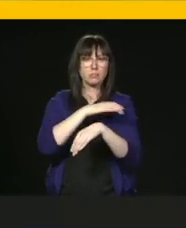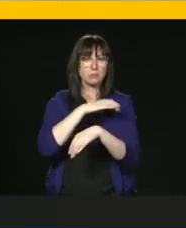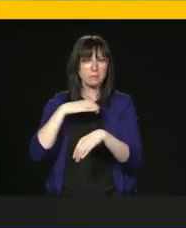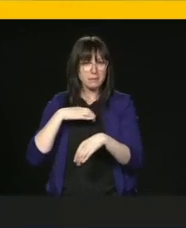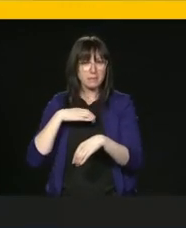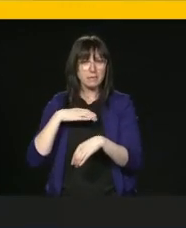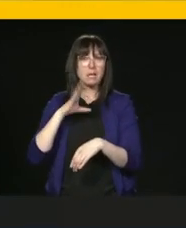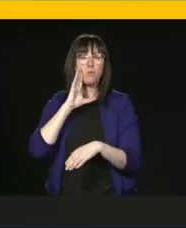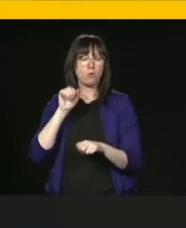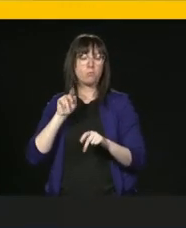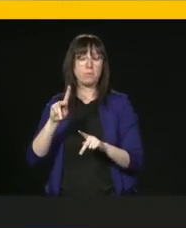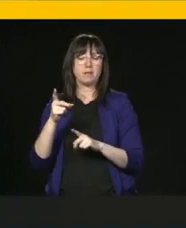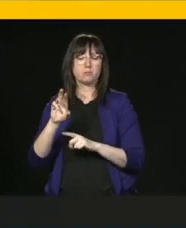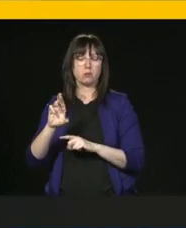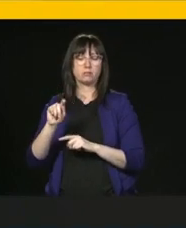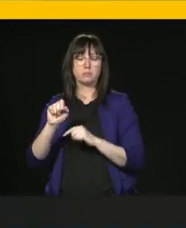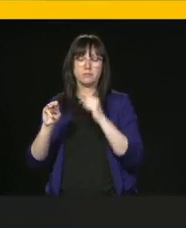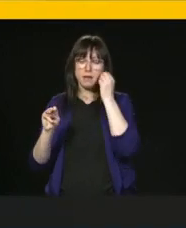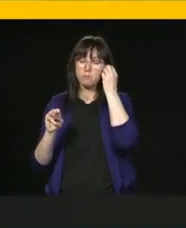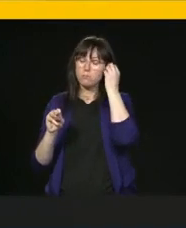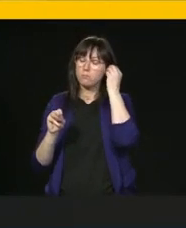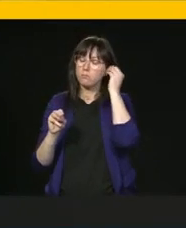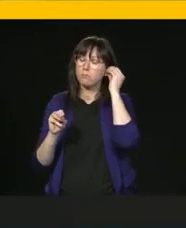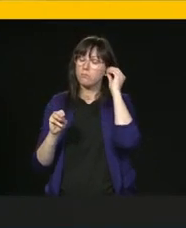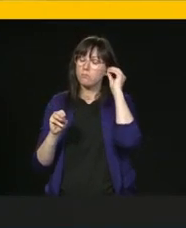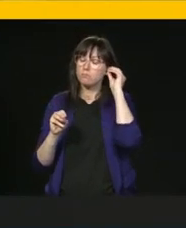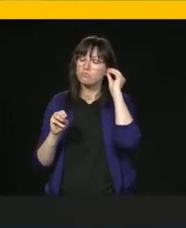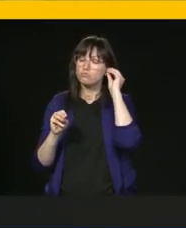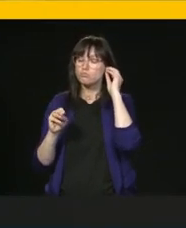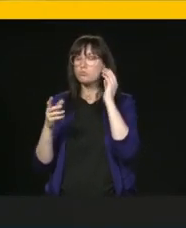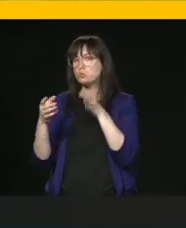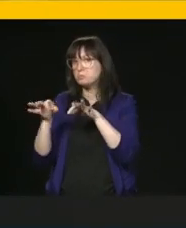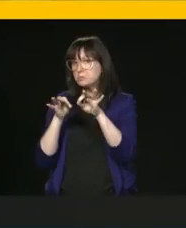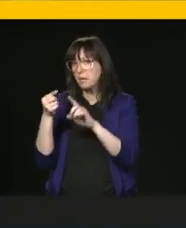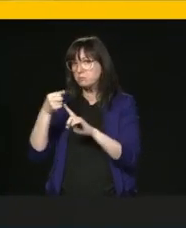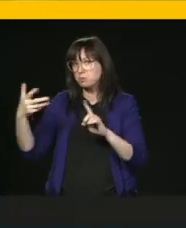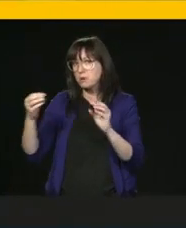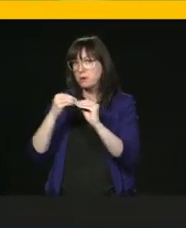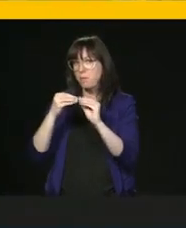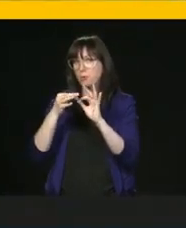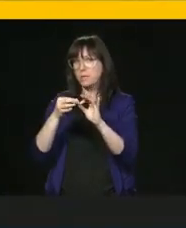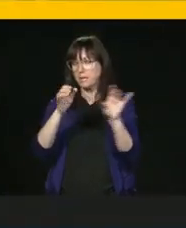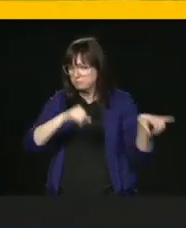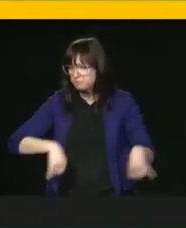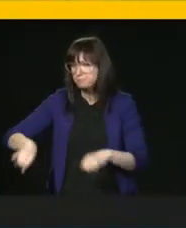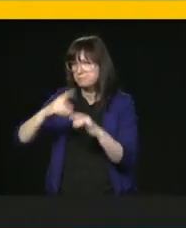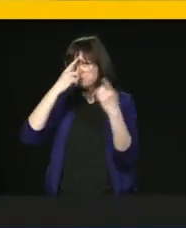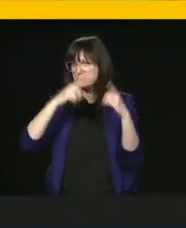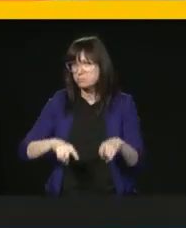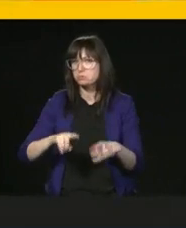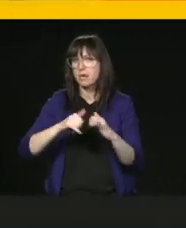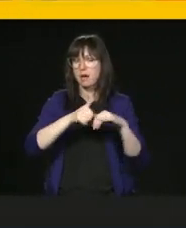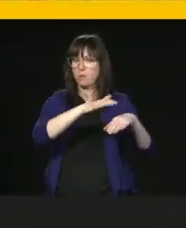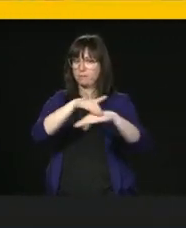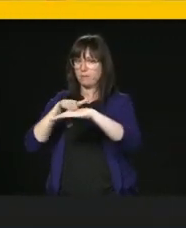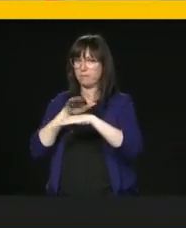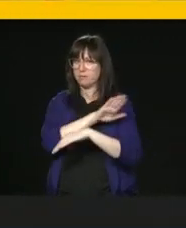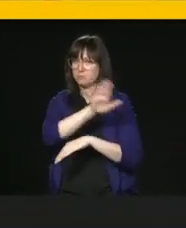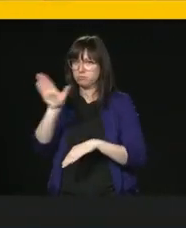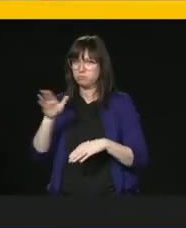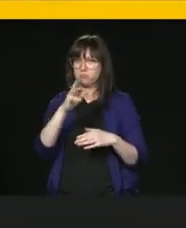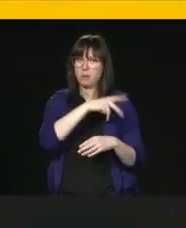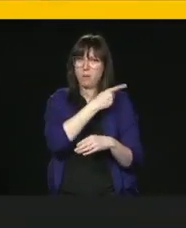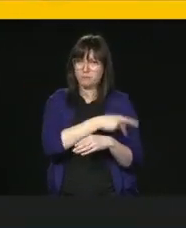that conversation you're having around uniformity around advice to Canadians.